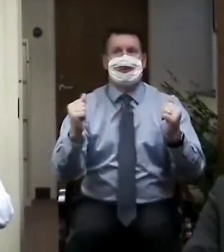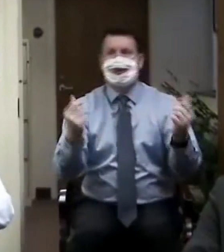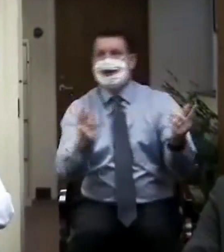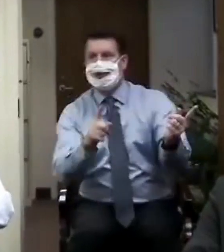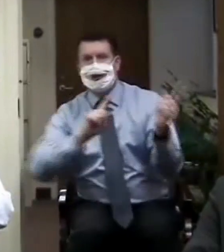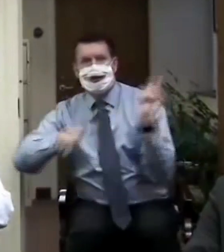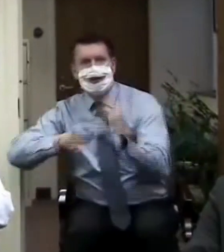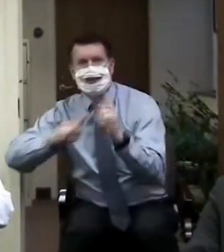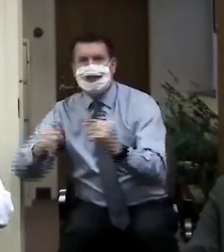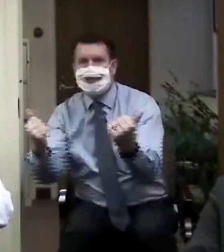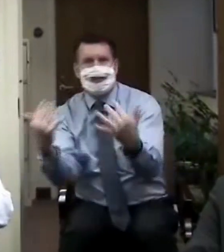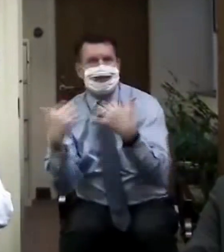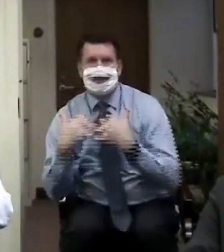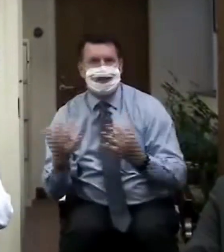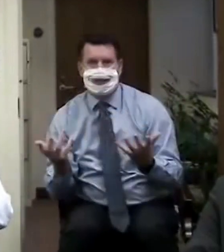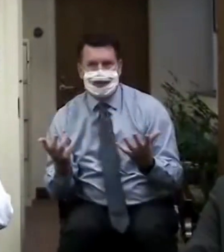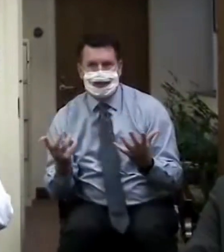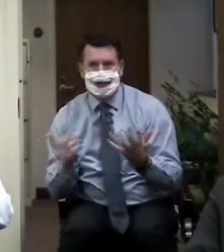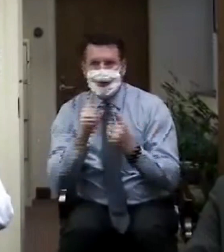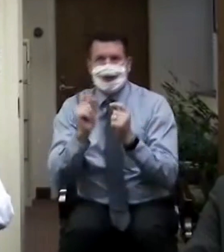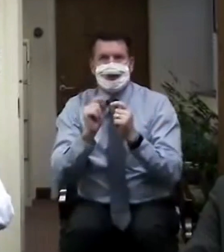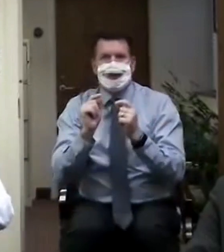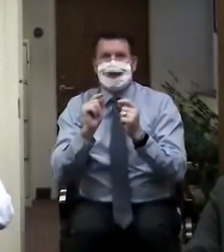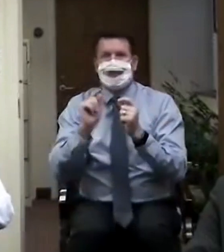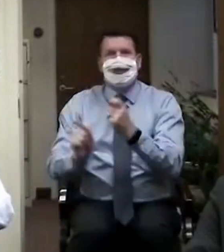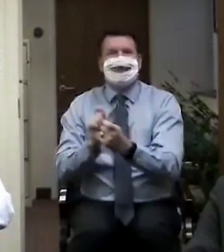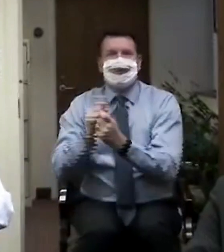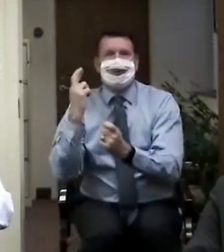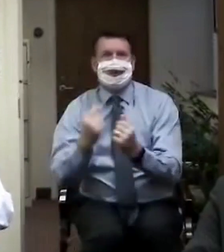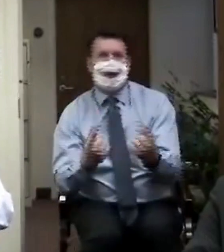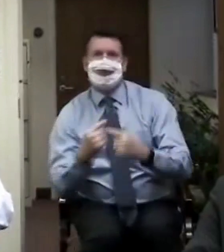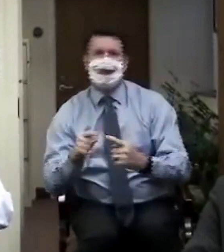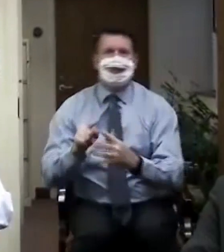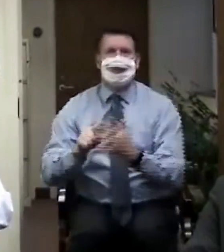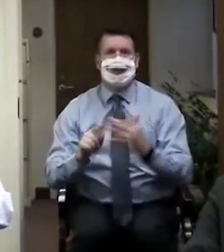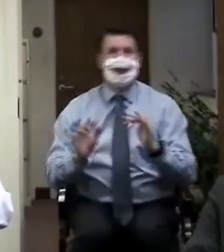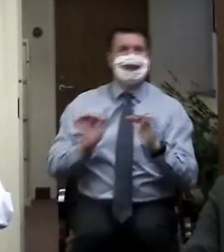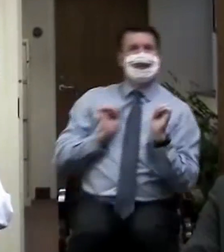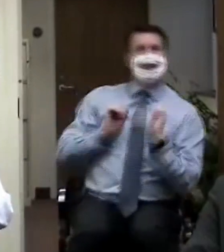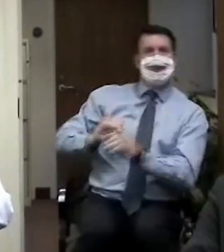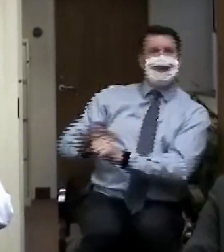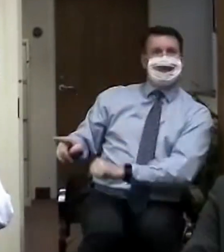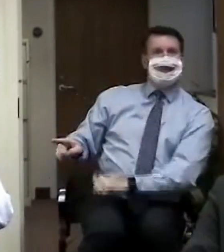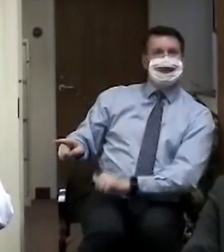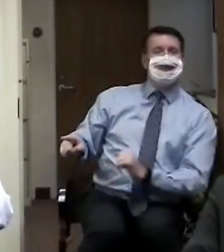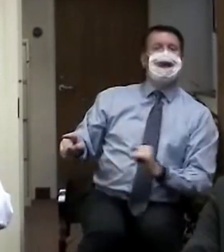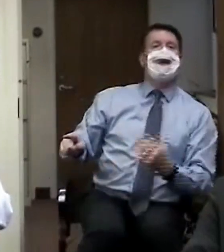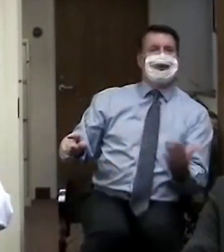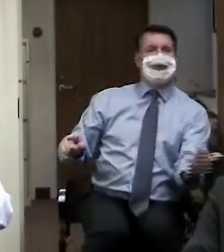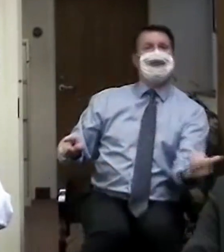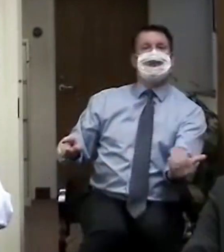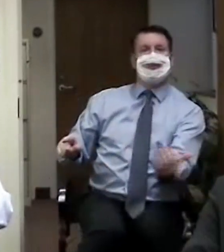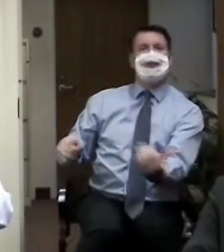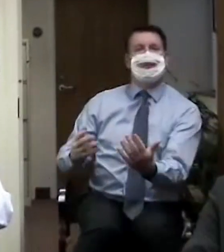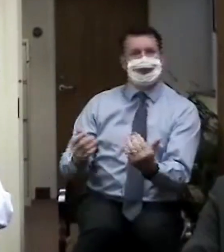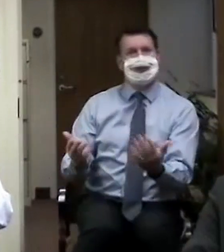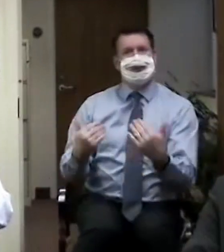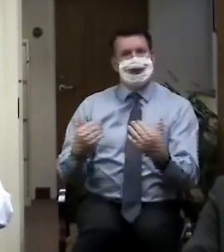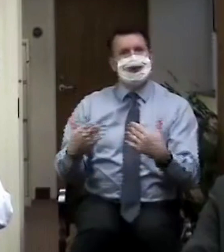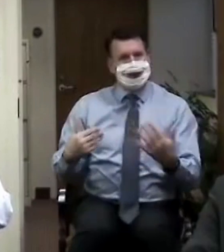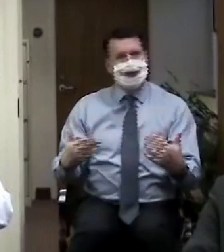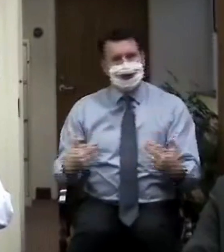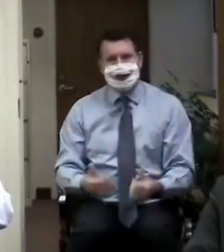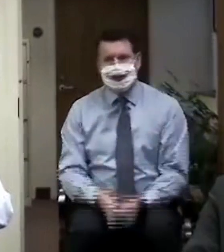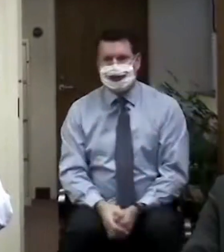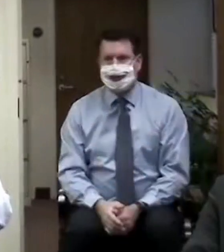for example, we used to have about 300 visits per day in the strong emergency room. It